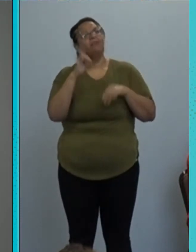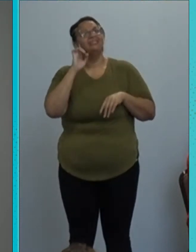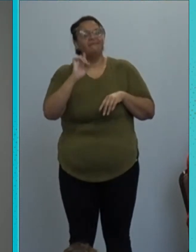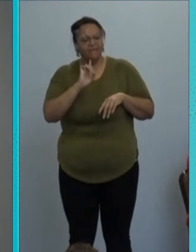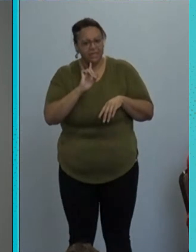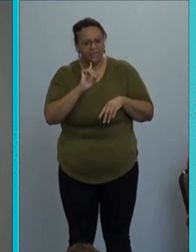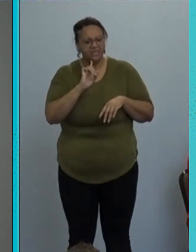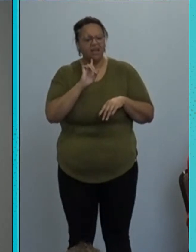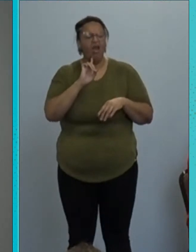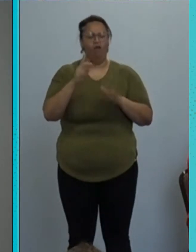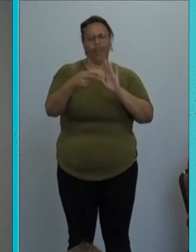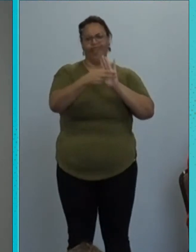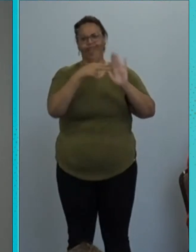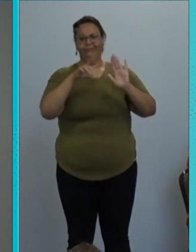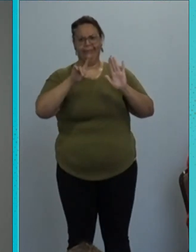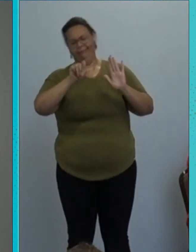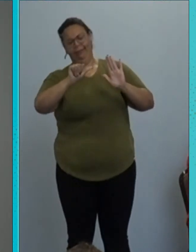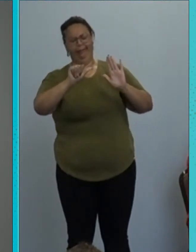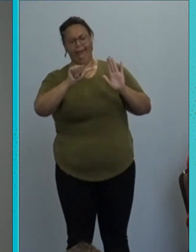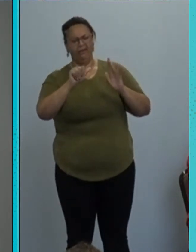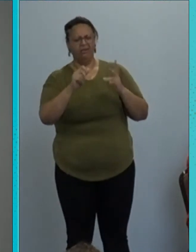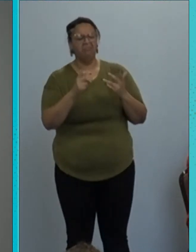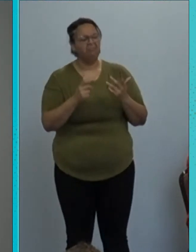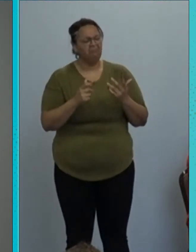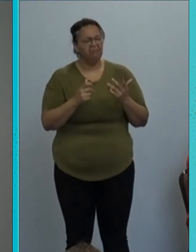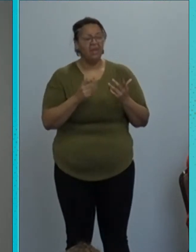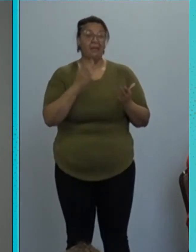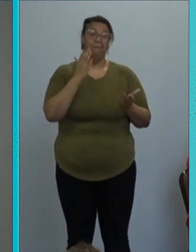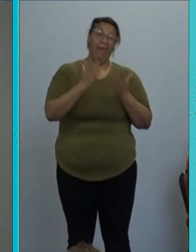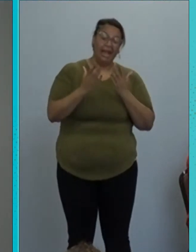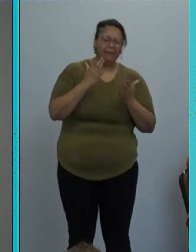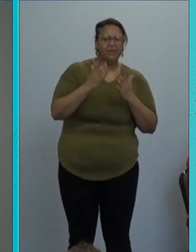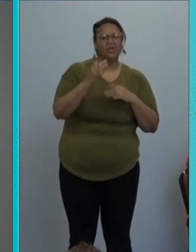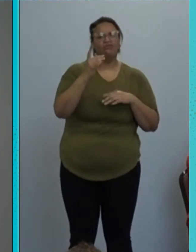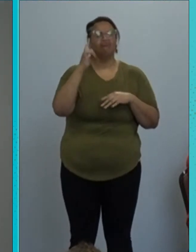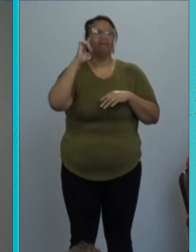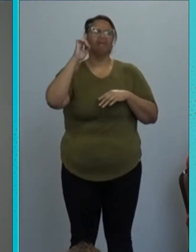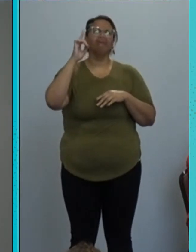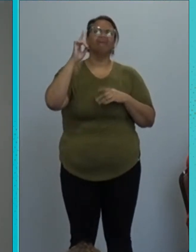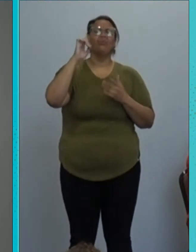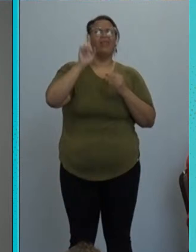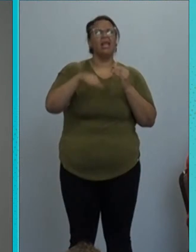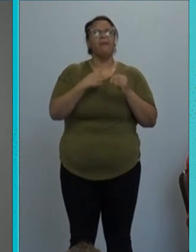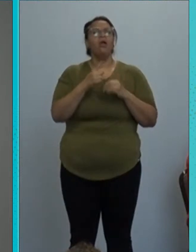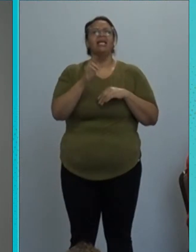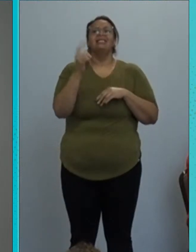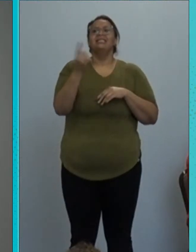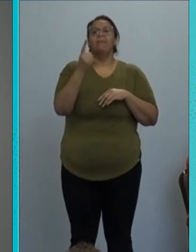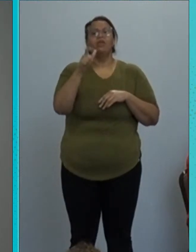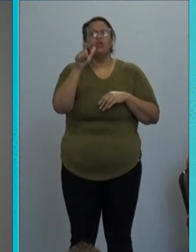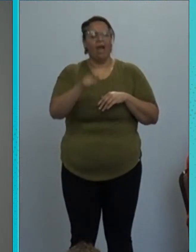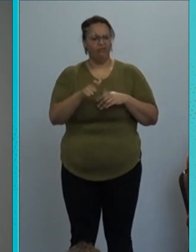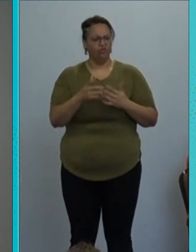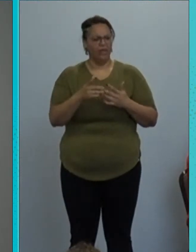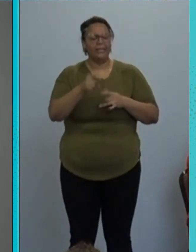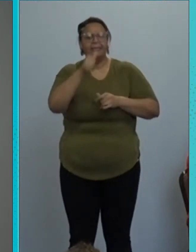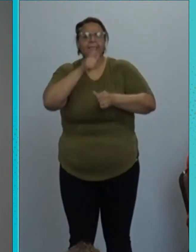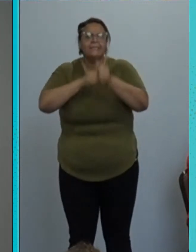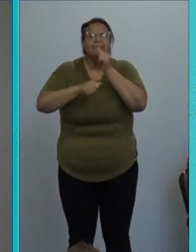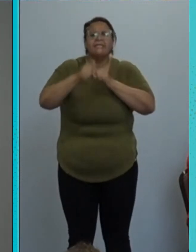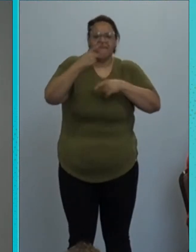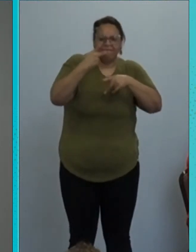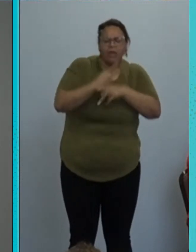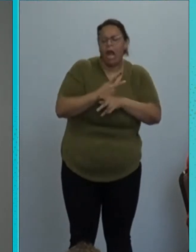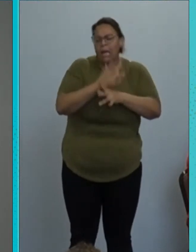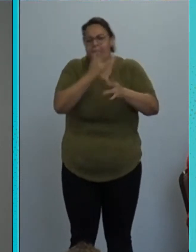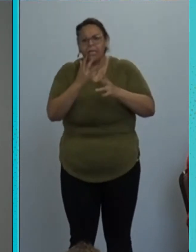as a disability and maybe as something you might have to overcome. This is exactly